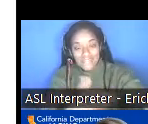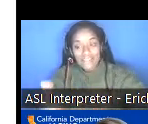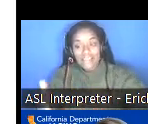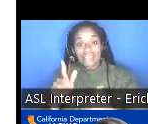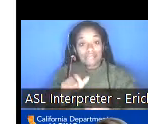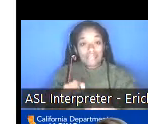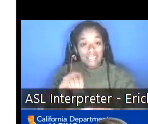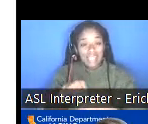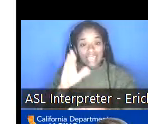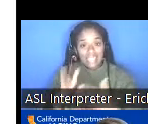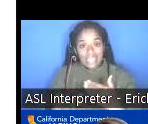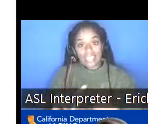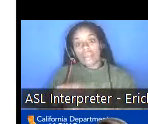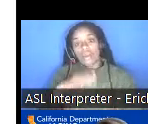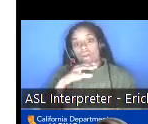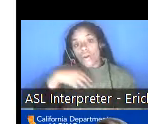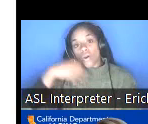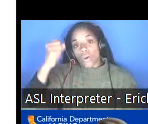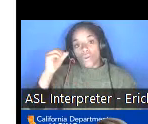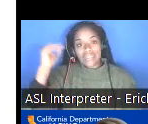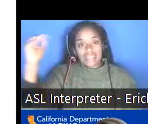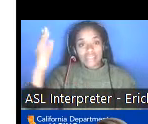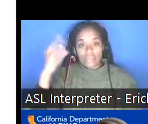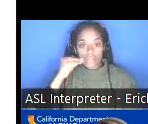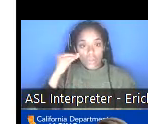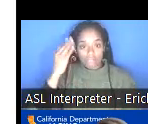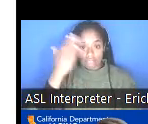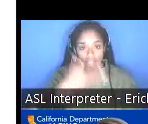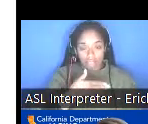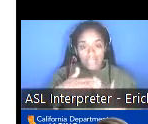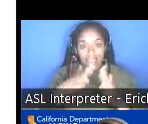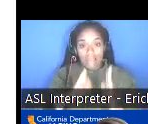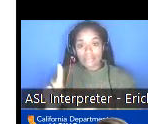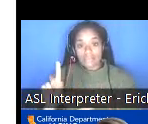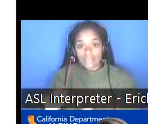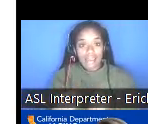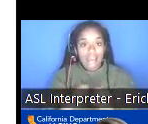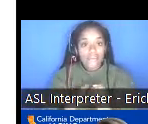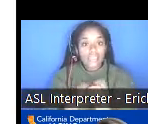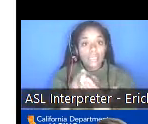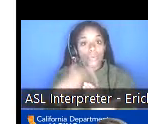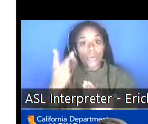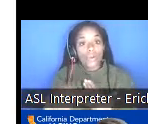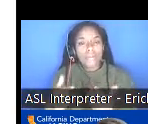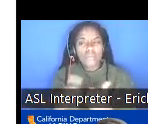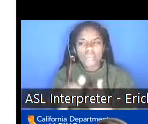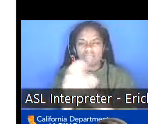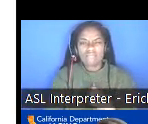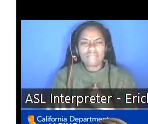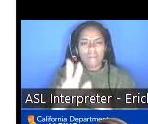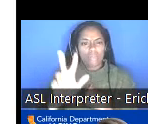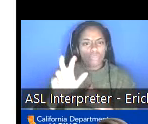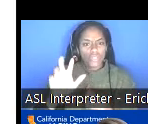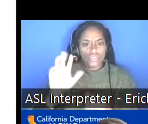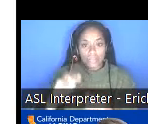in ending older adult homelessness, the Housing and Disability Advocacy Program, with approximately $300